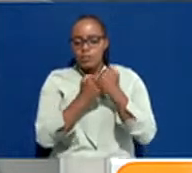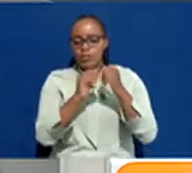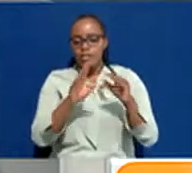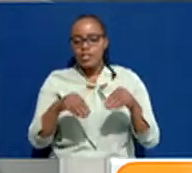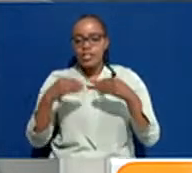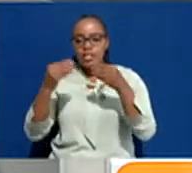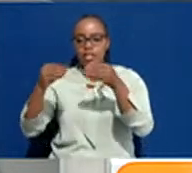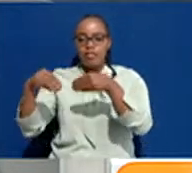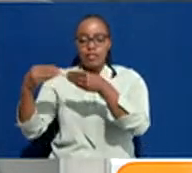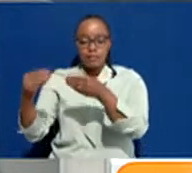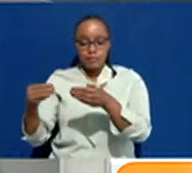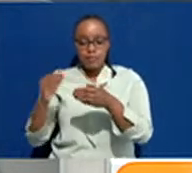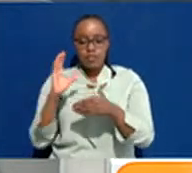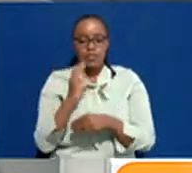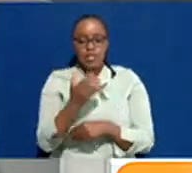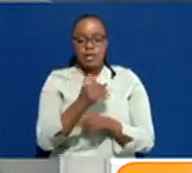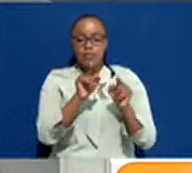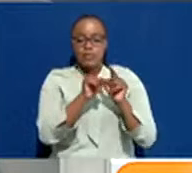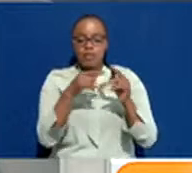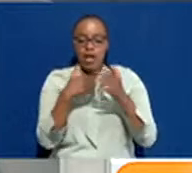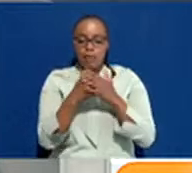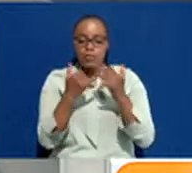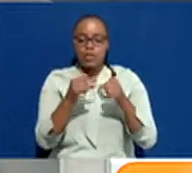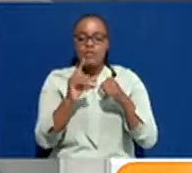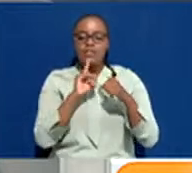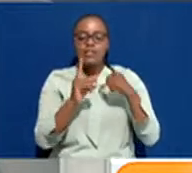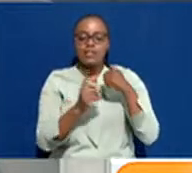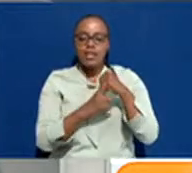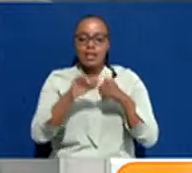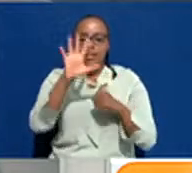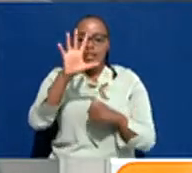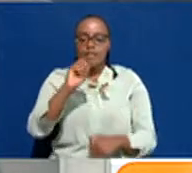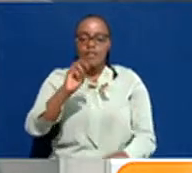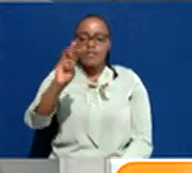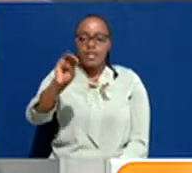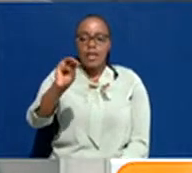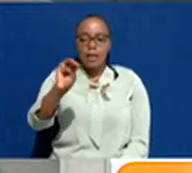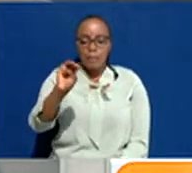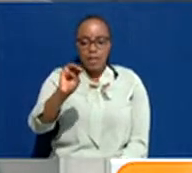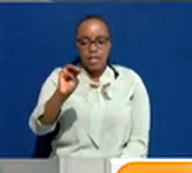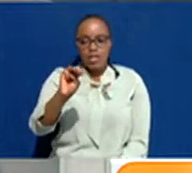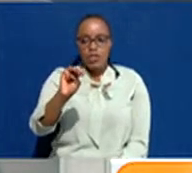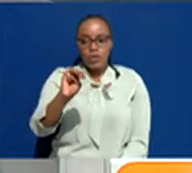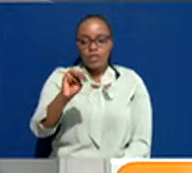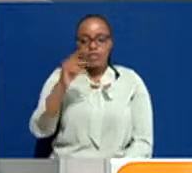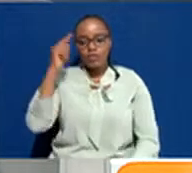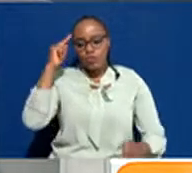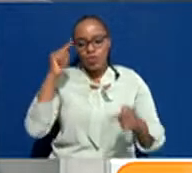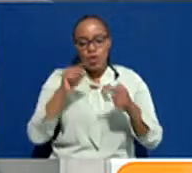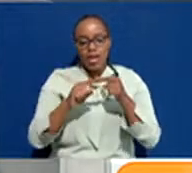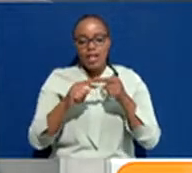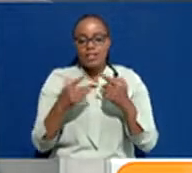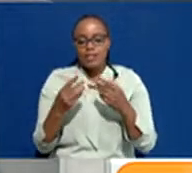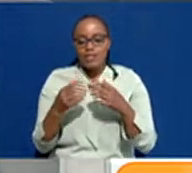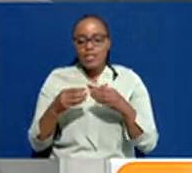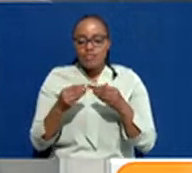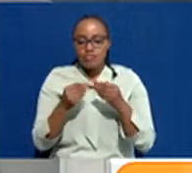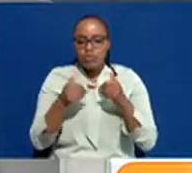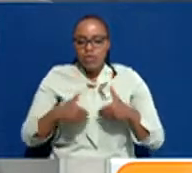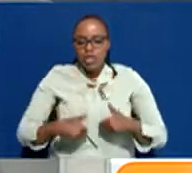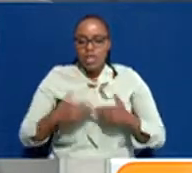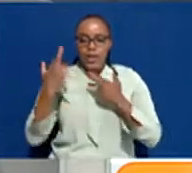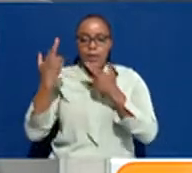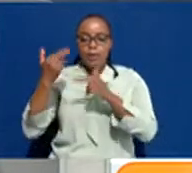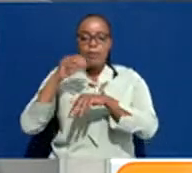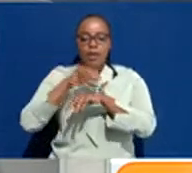distribution. The committee has so far raised 650 million shillings towards drought mitigation and hopes